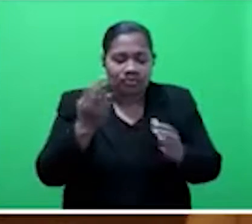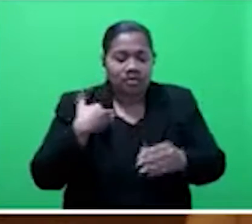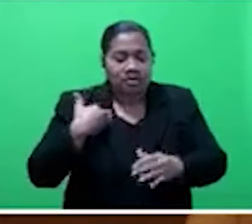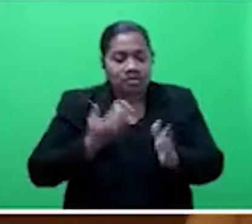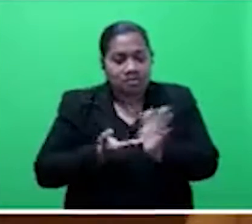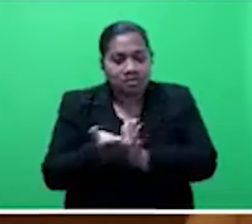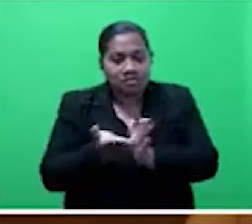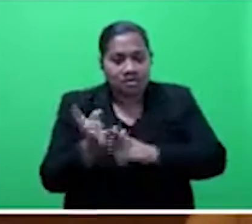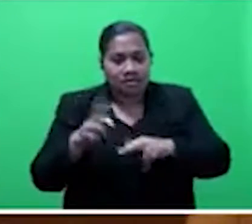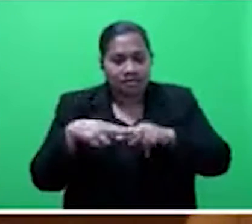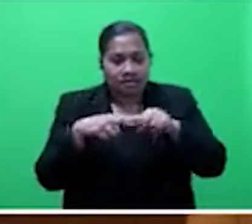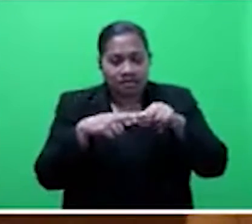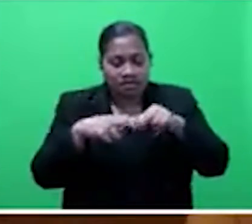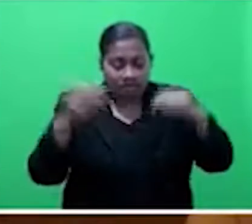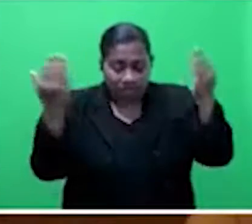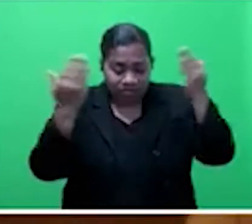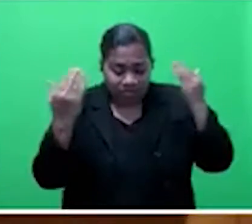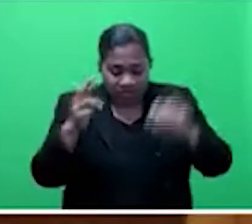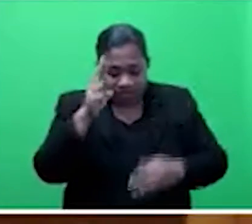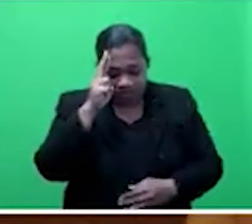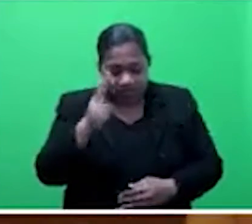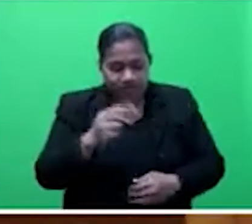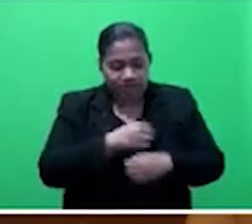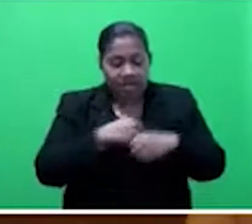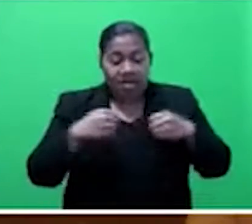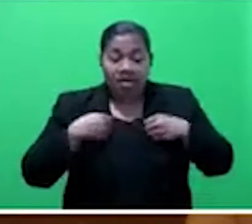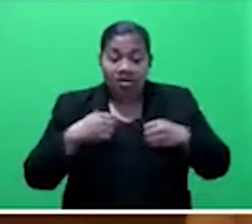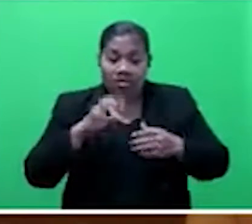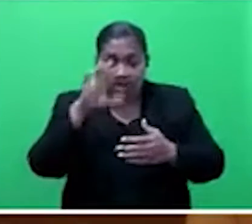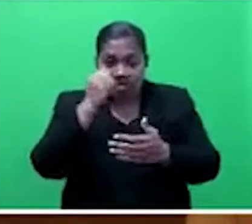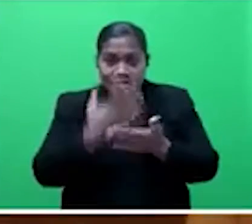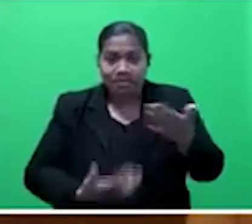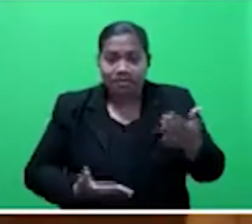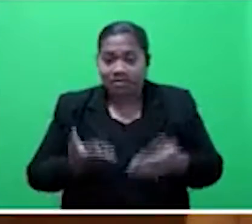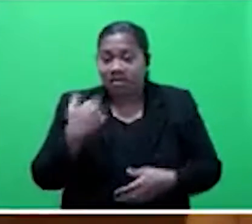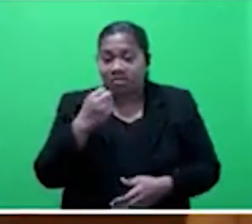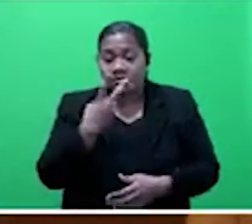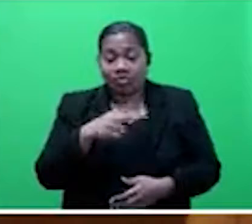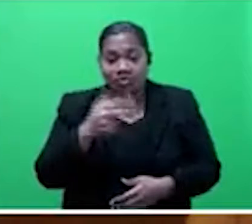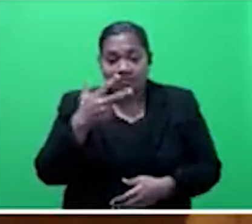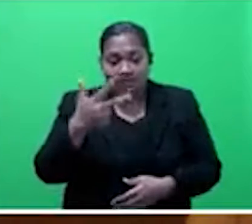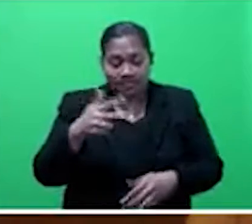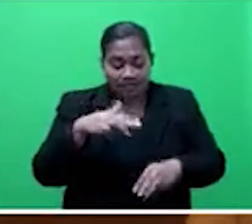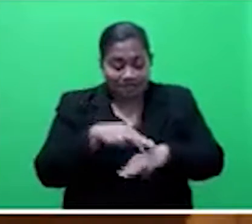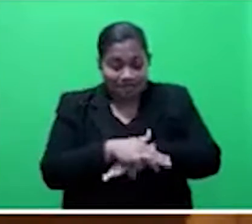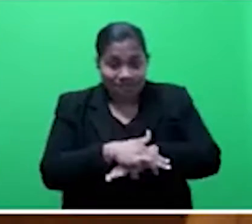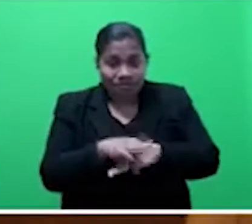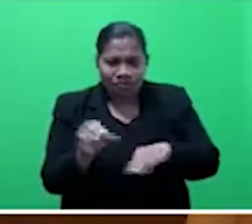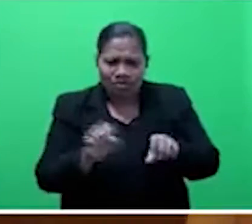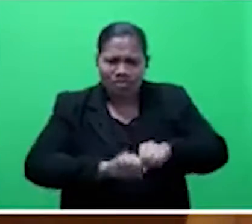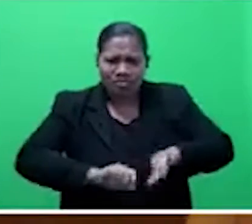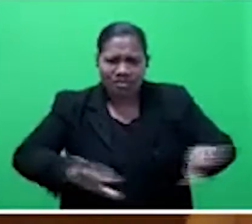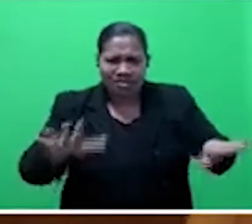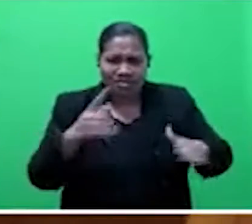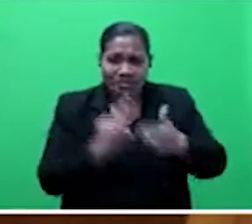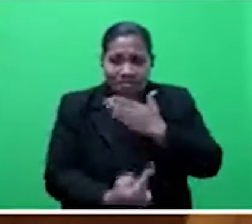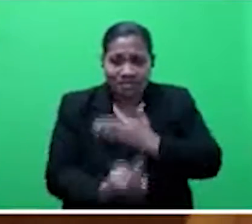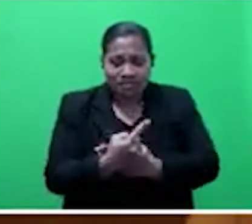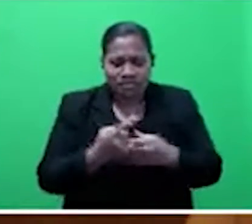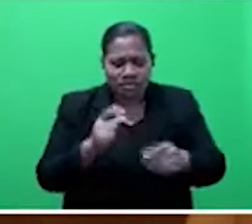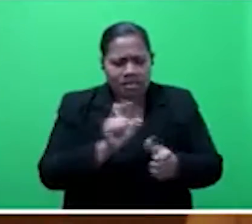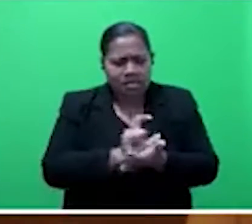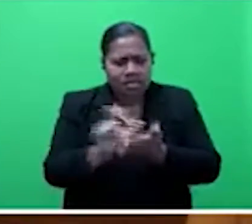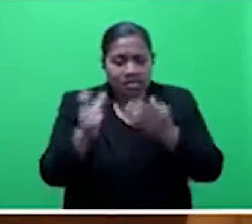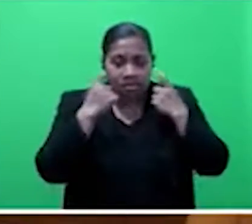Mr. Speaker, sir, our experience from the last 28 months of the pandemic has clearly shown us the